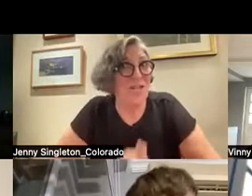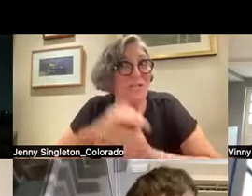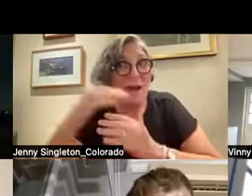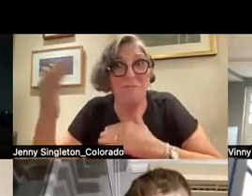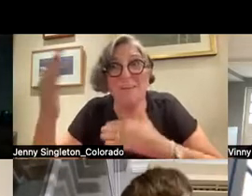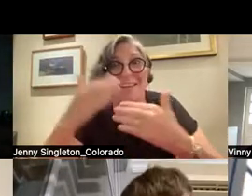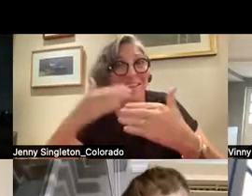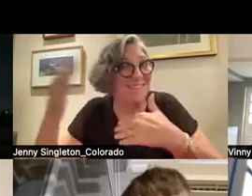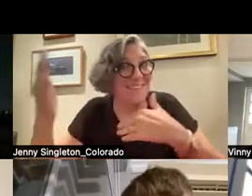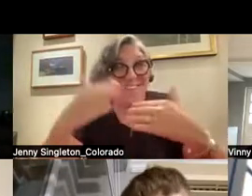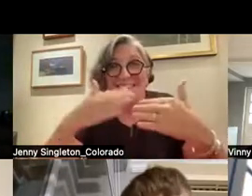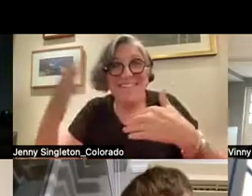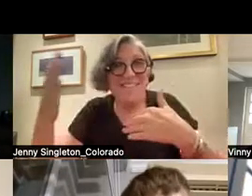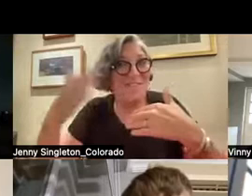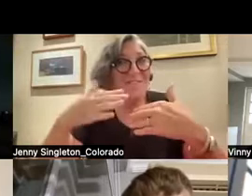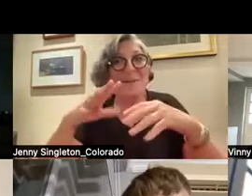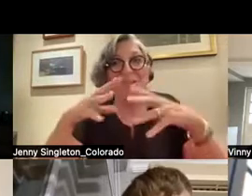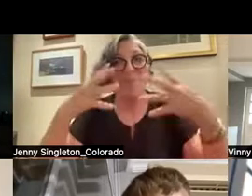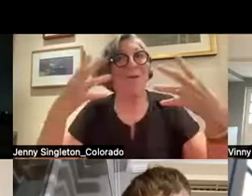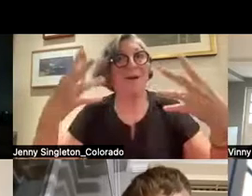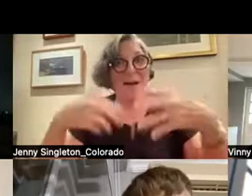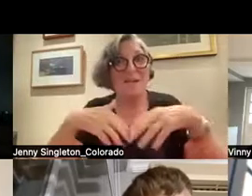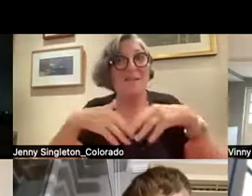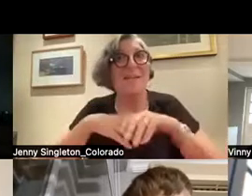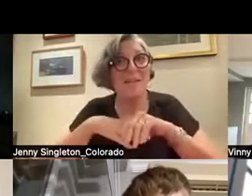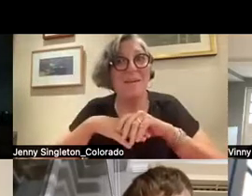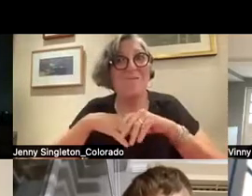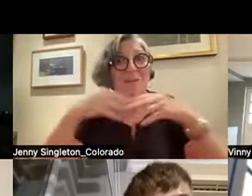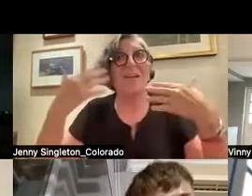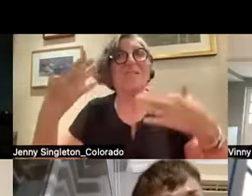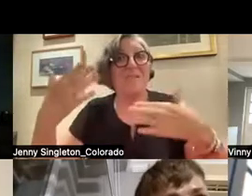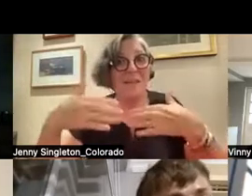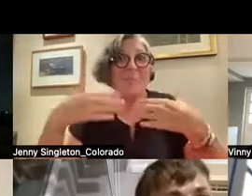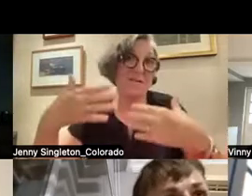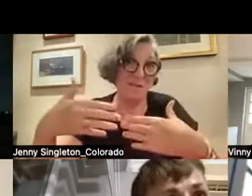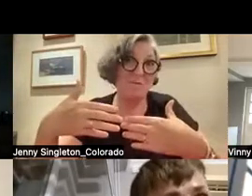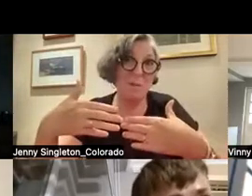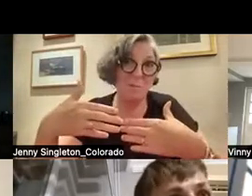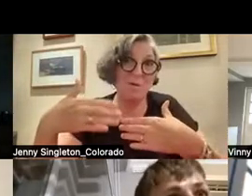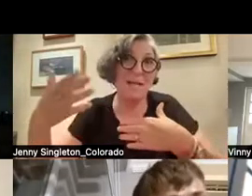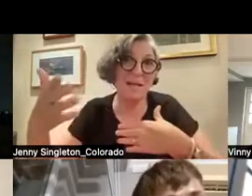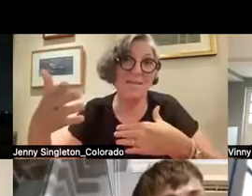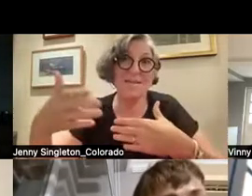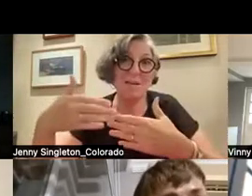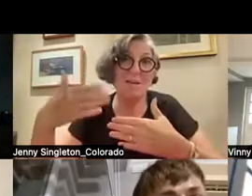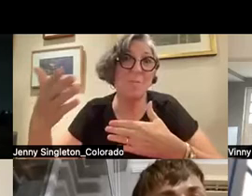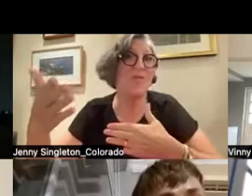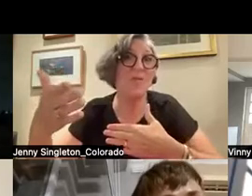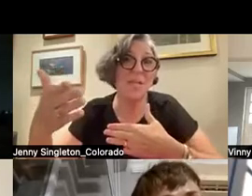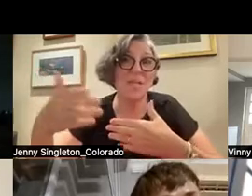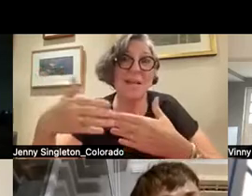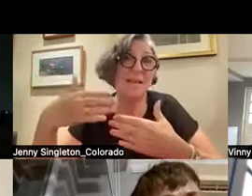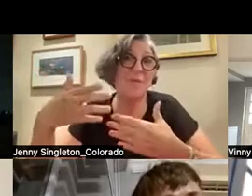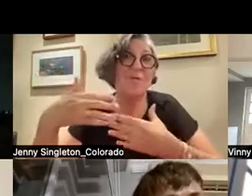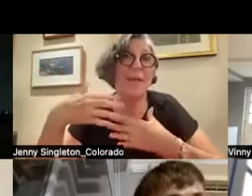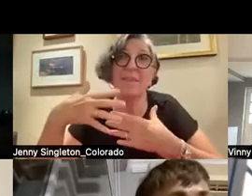with geographic issues, but more about the philosophy about deaf people and their